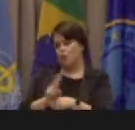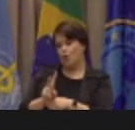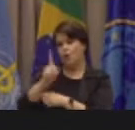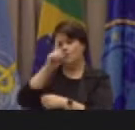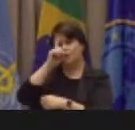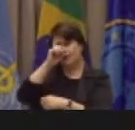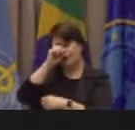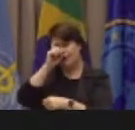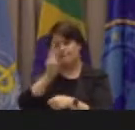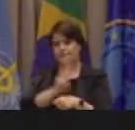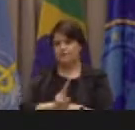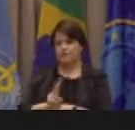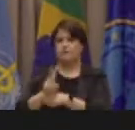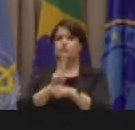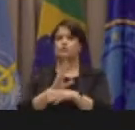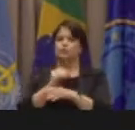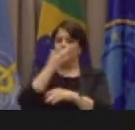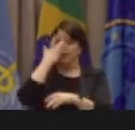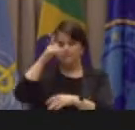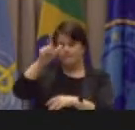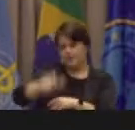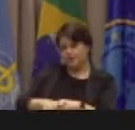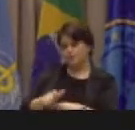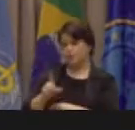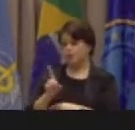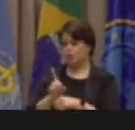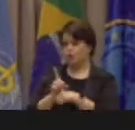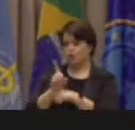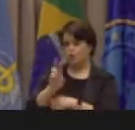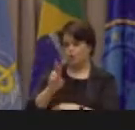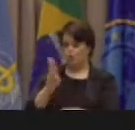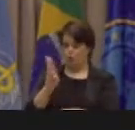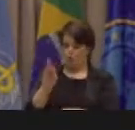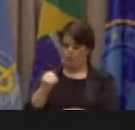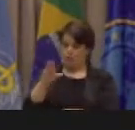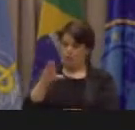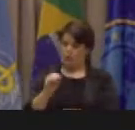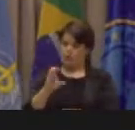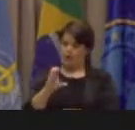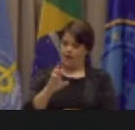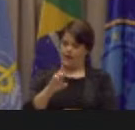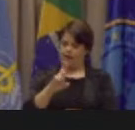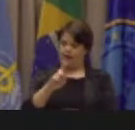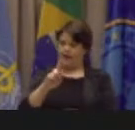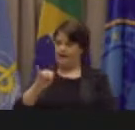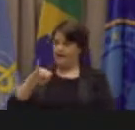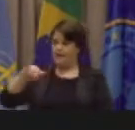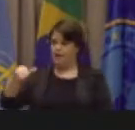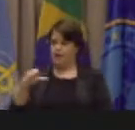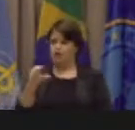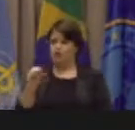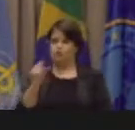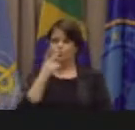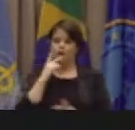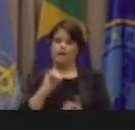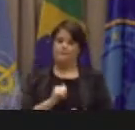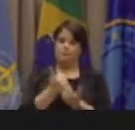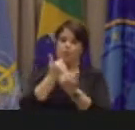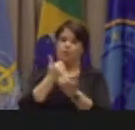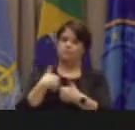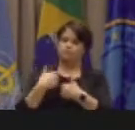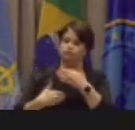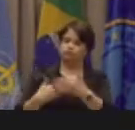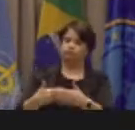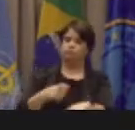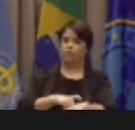Urgency and Hospital, and the person who today is Dr. Bruno Carrijo, who has supported us throughout this